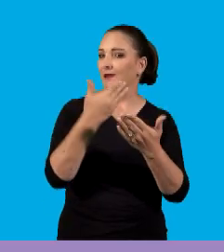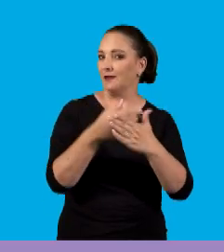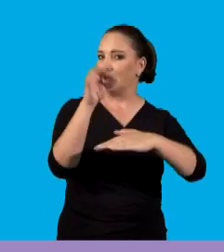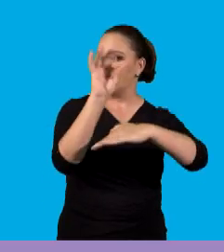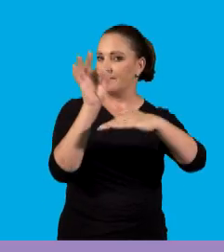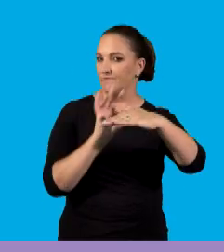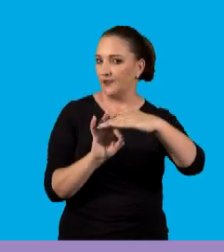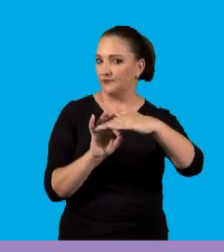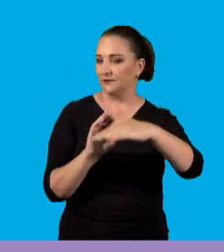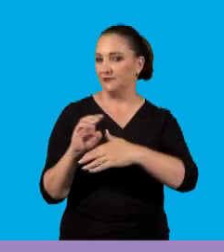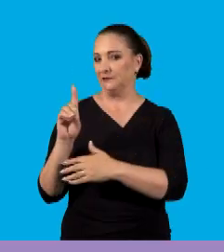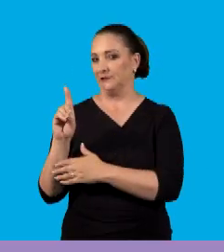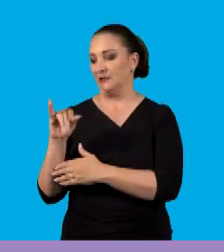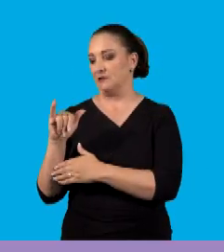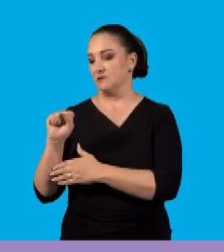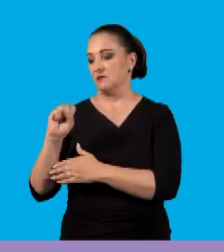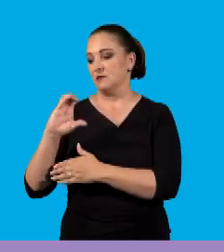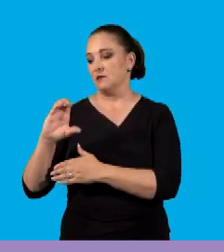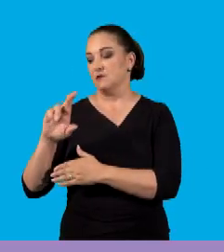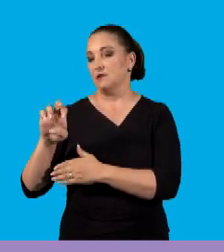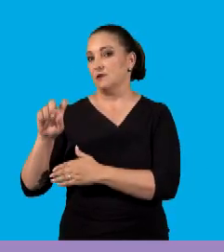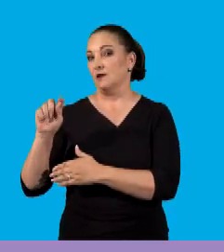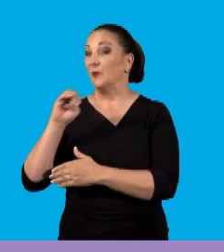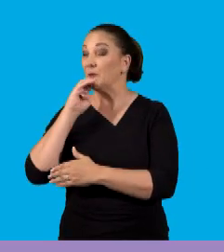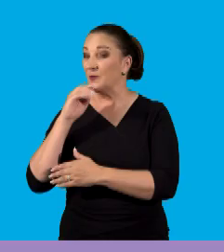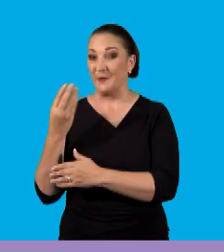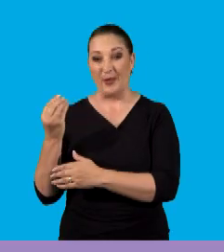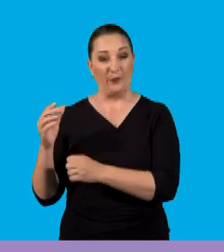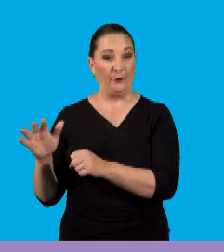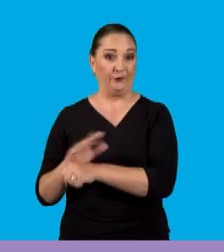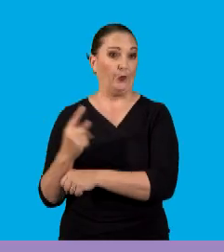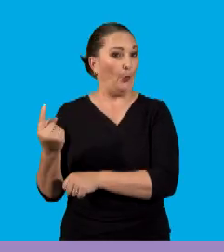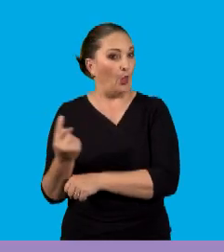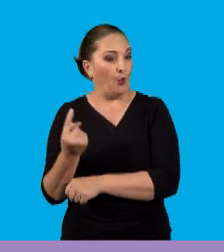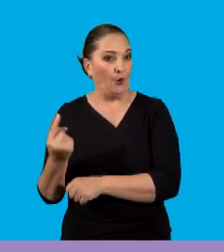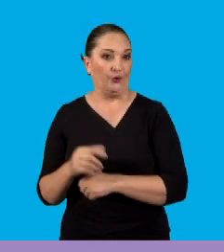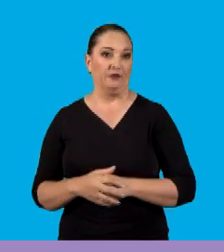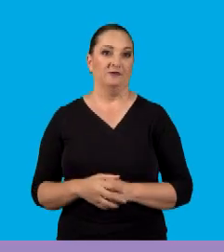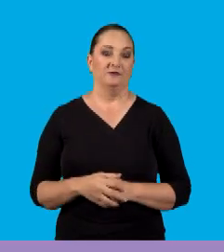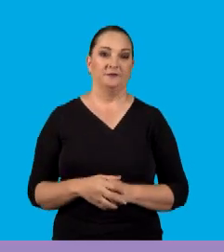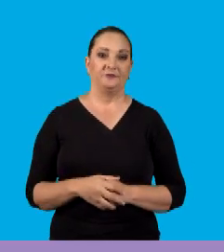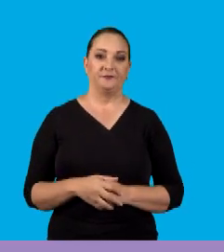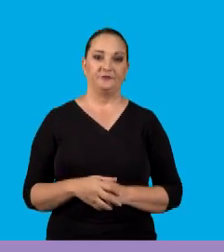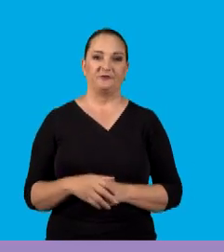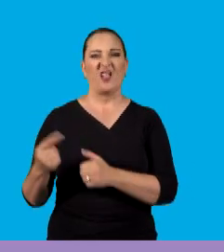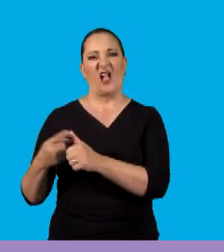means it can only consist of whole numbers, or numbers that can be